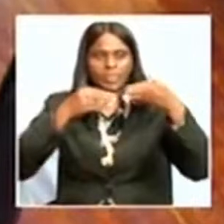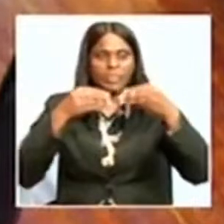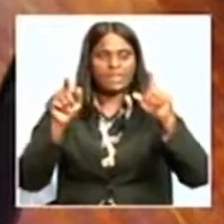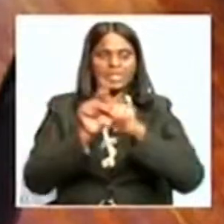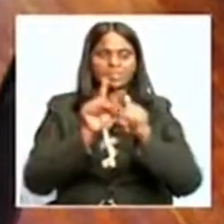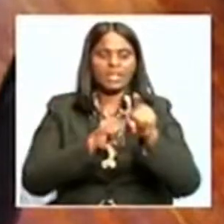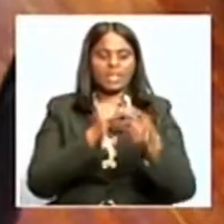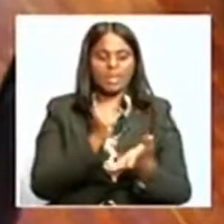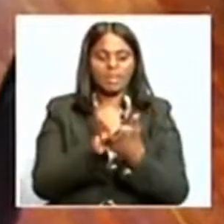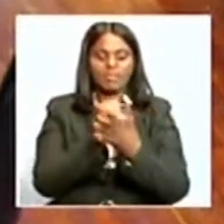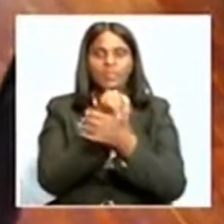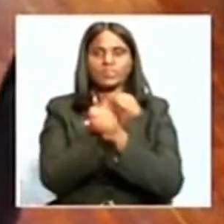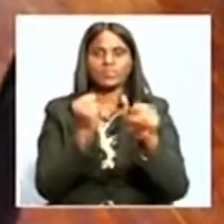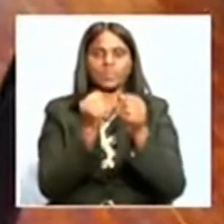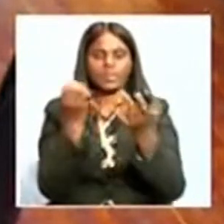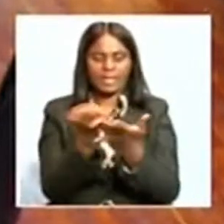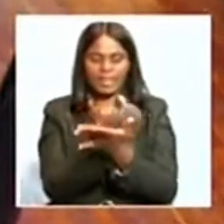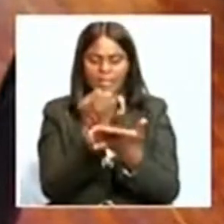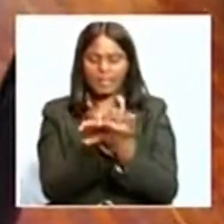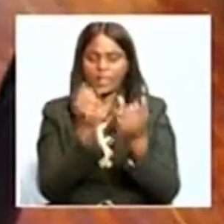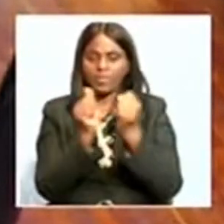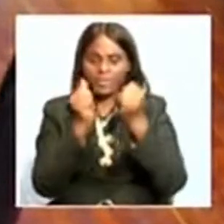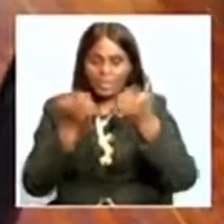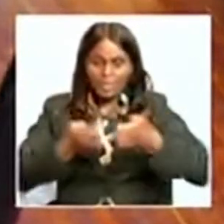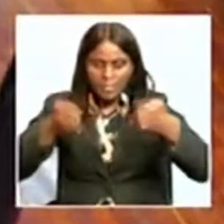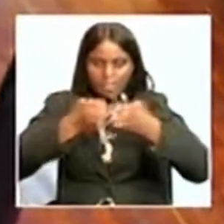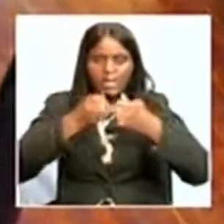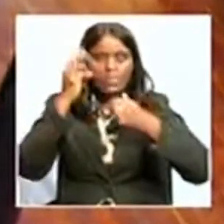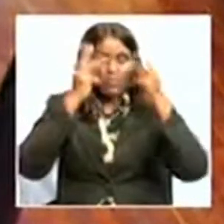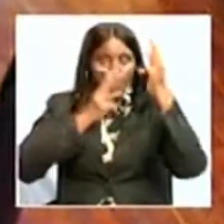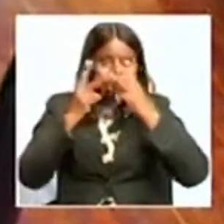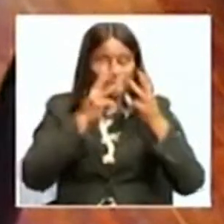address specific economic and environmental concerns.